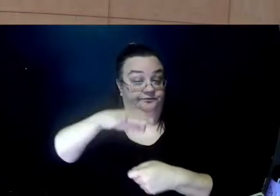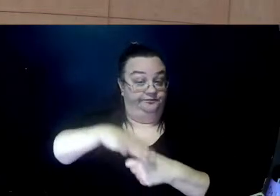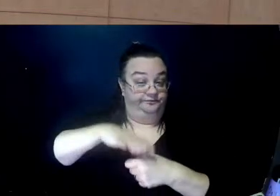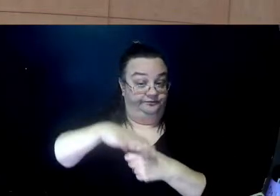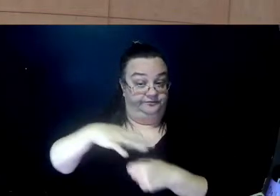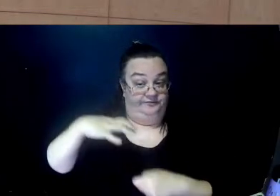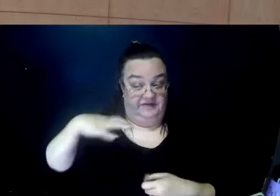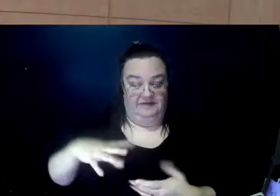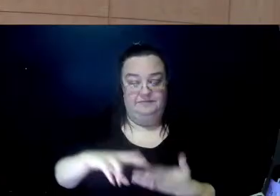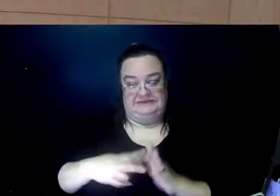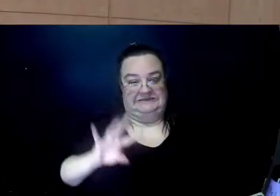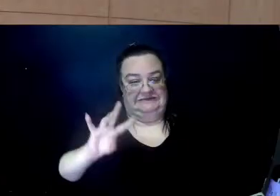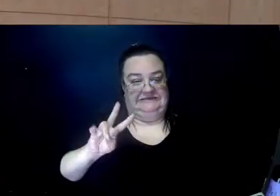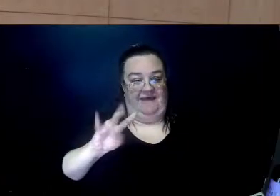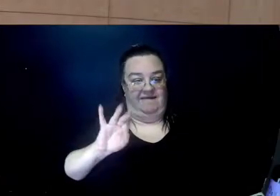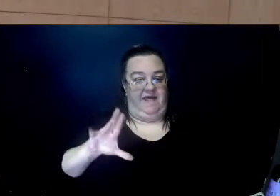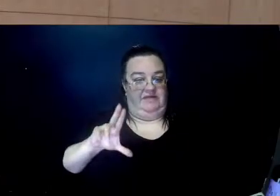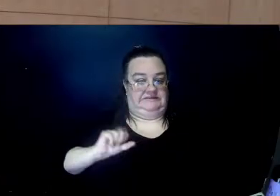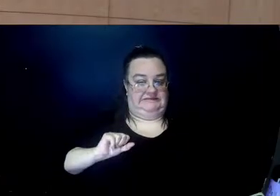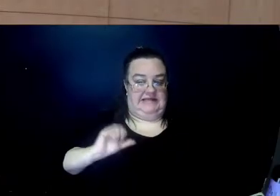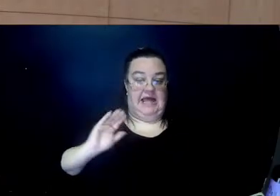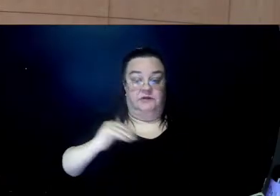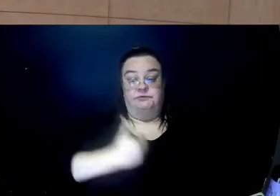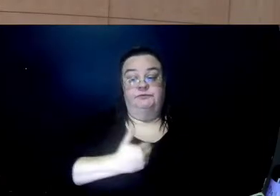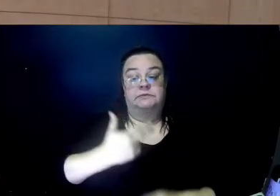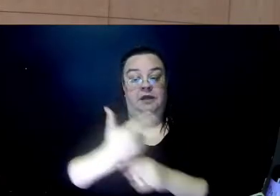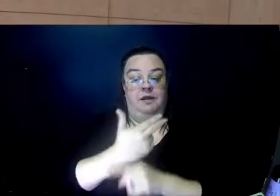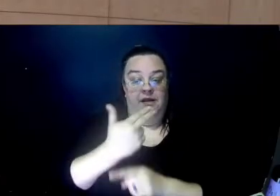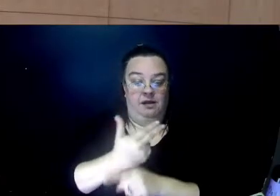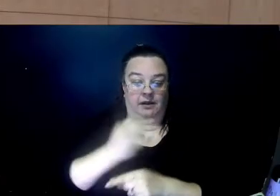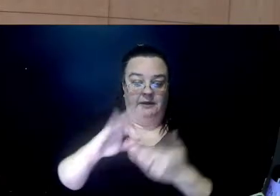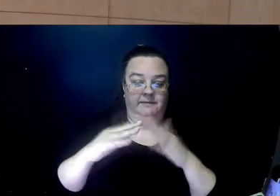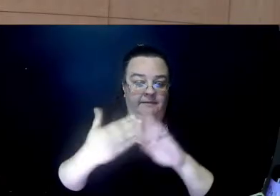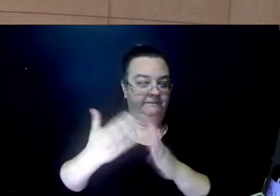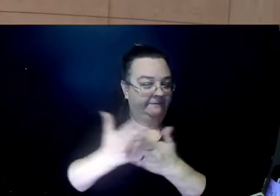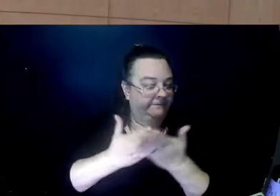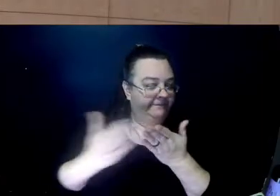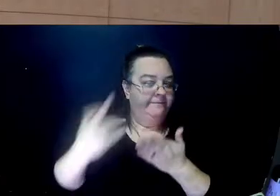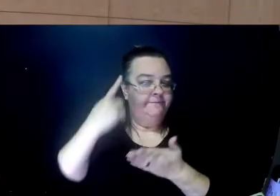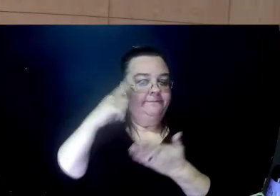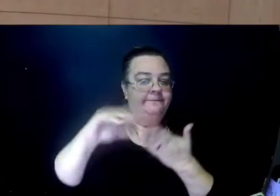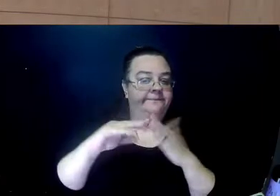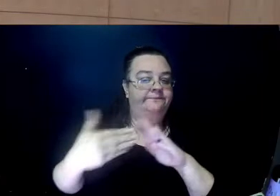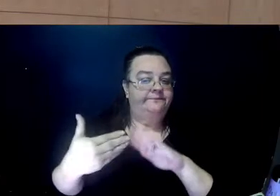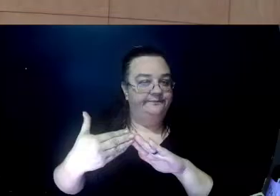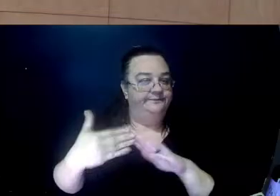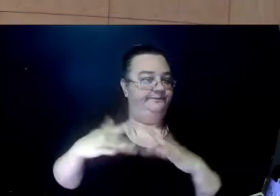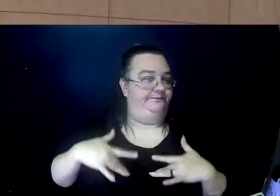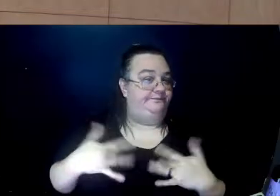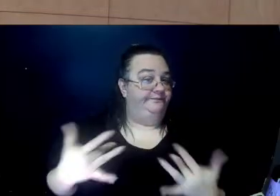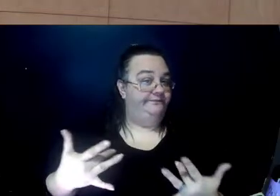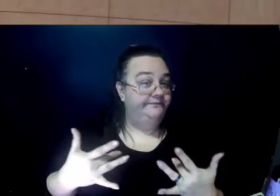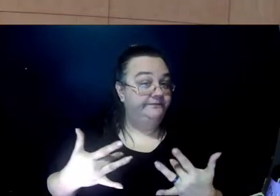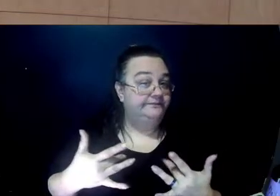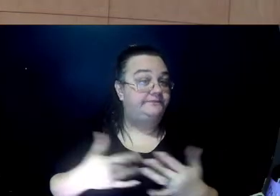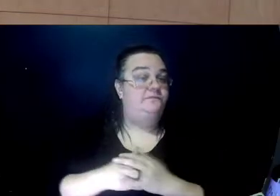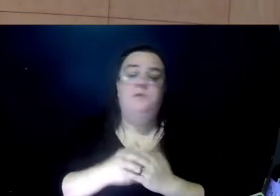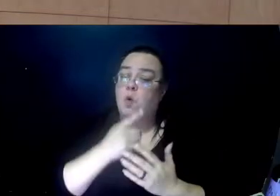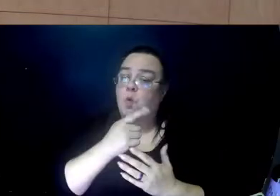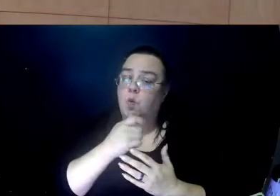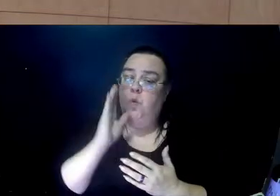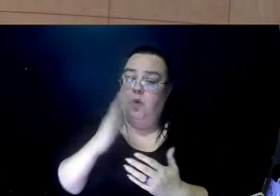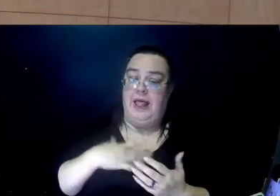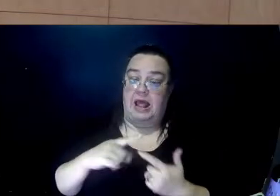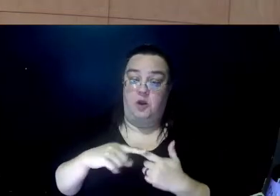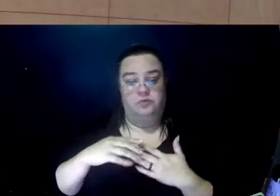of us's use of town resources for community events. Who would like to lead